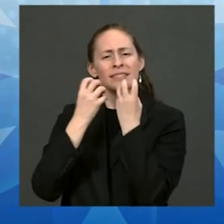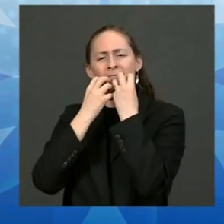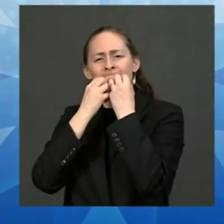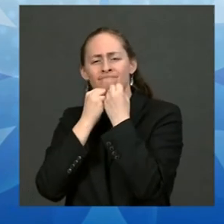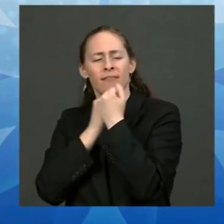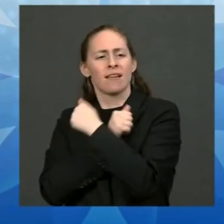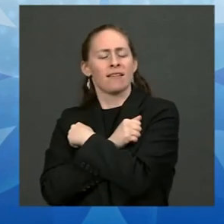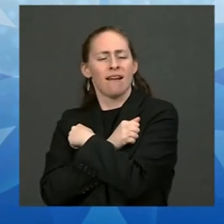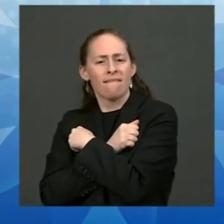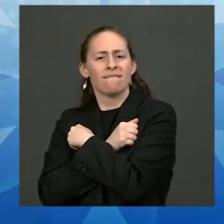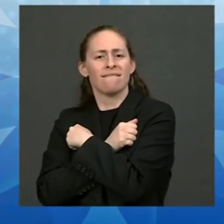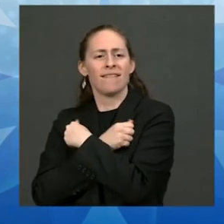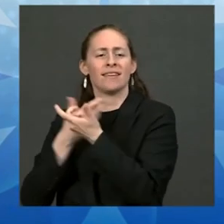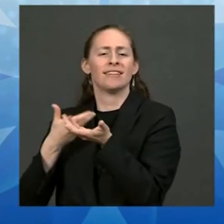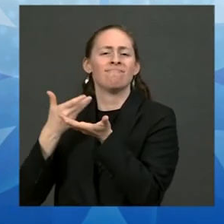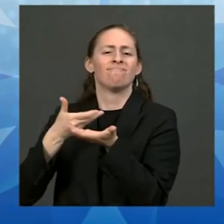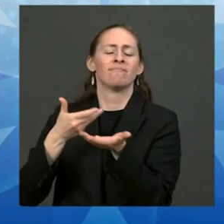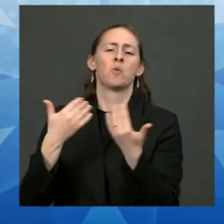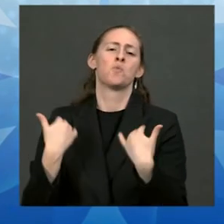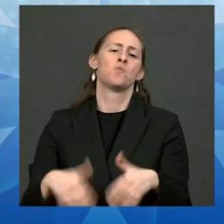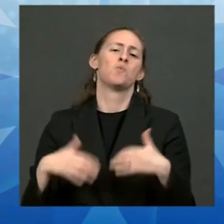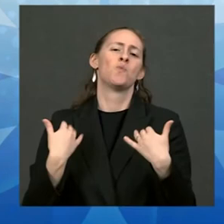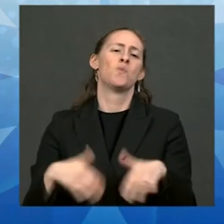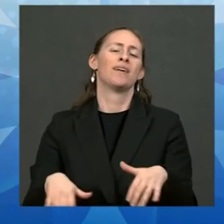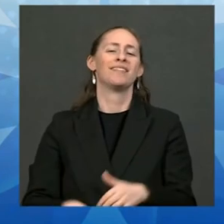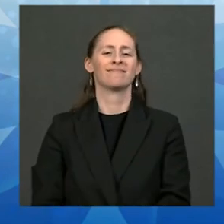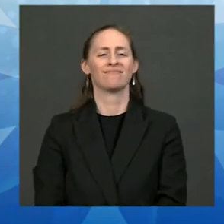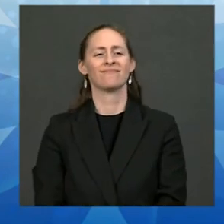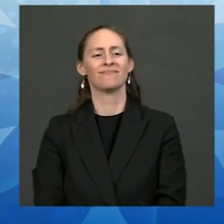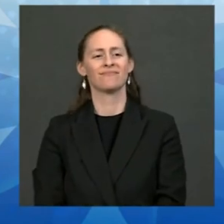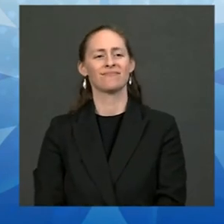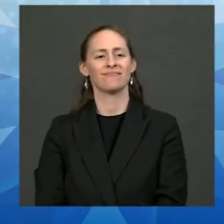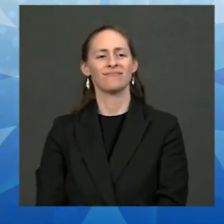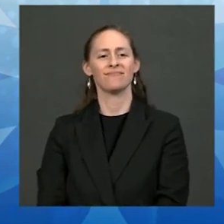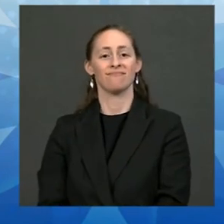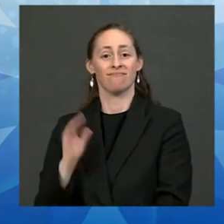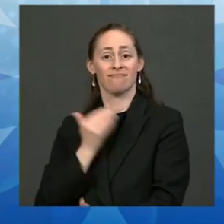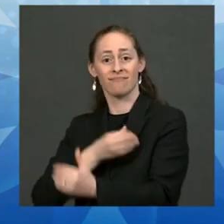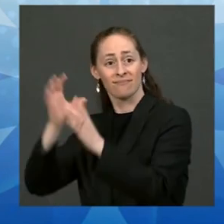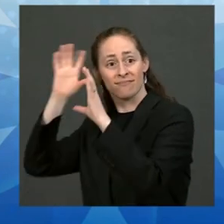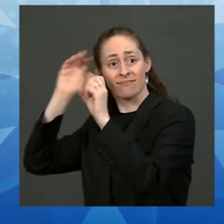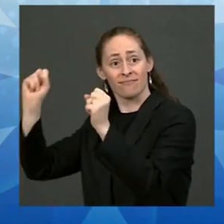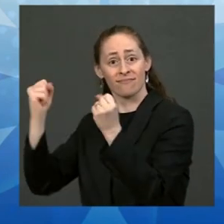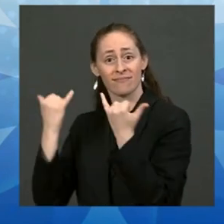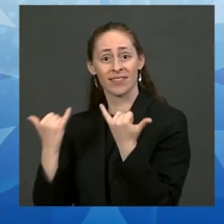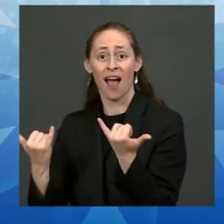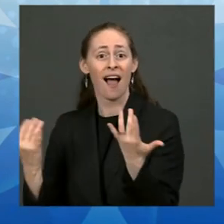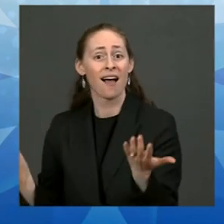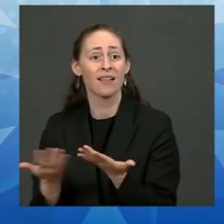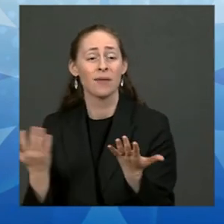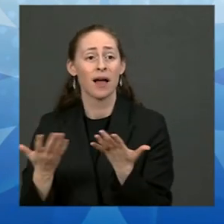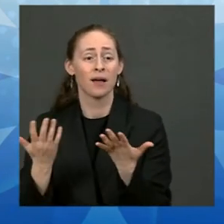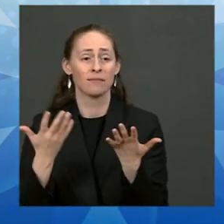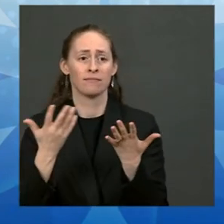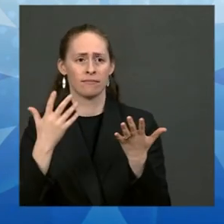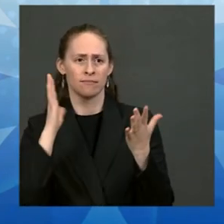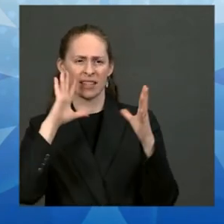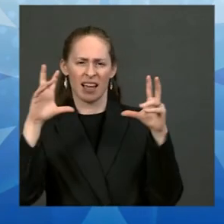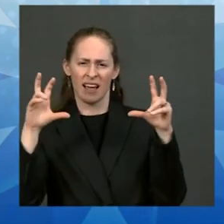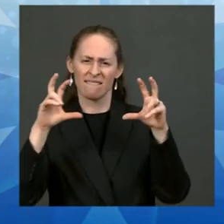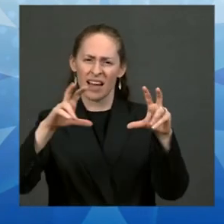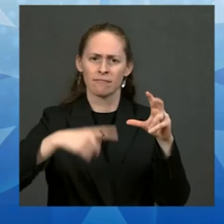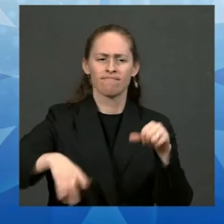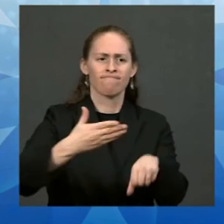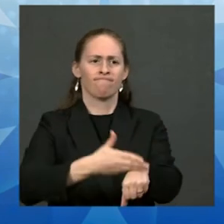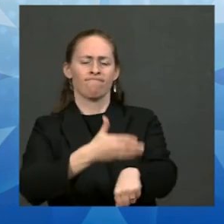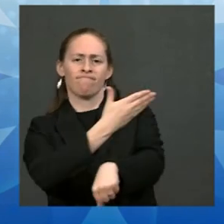strength. Our administration is investing millions in Native language education to